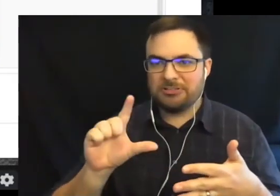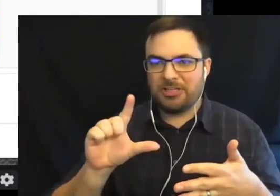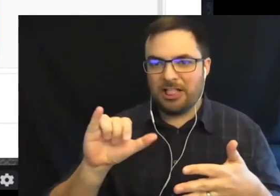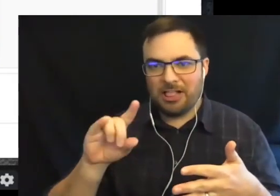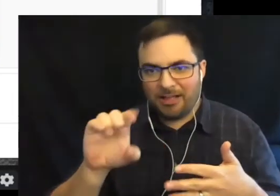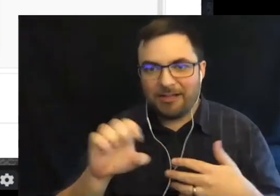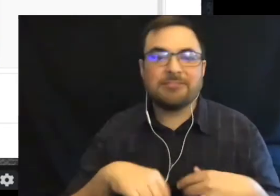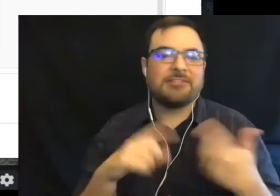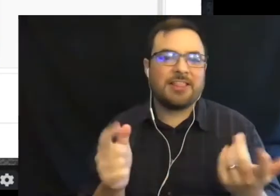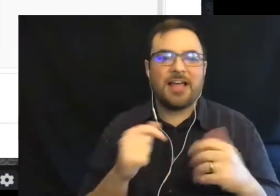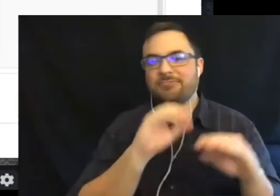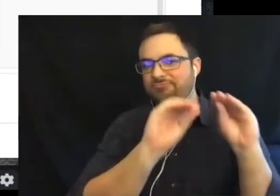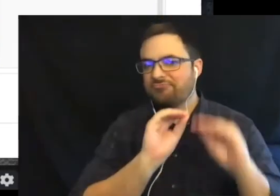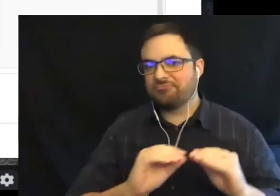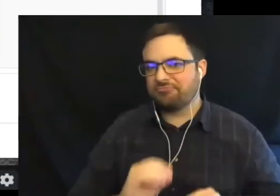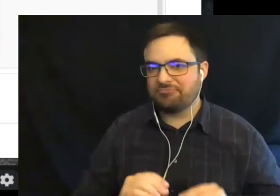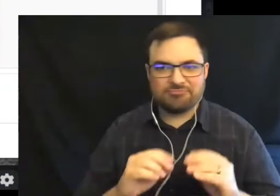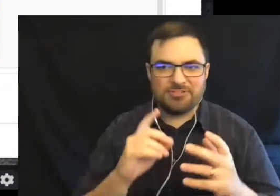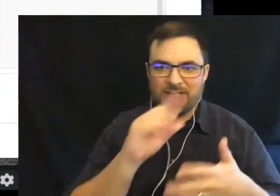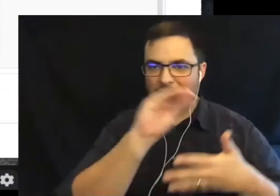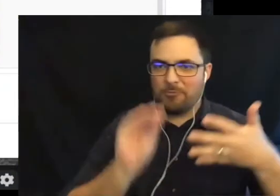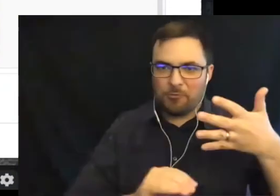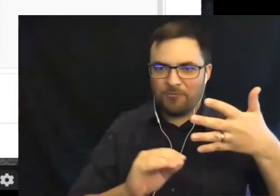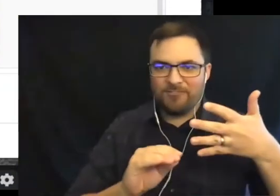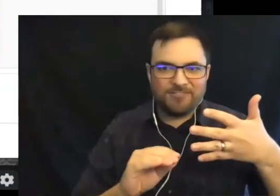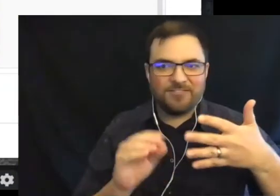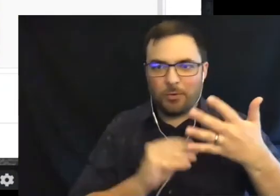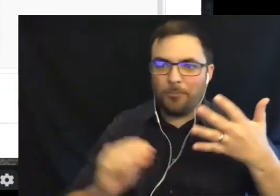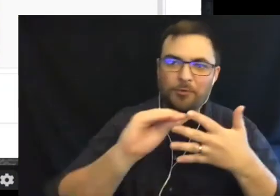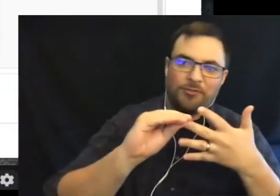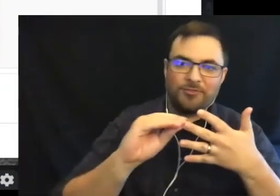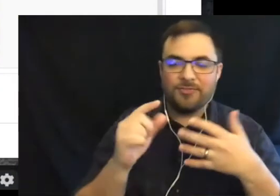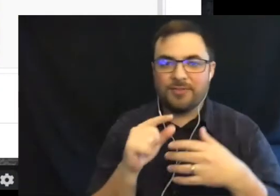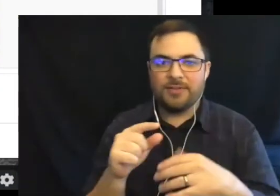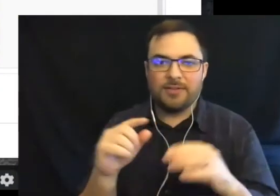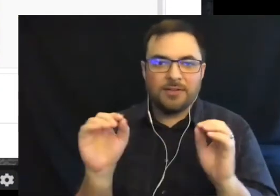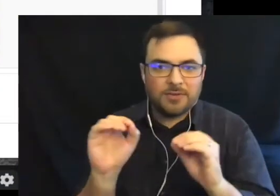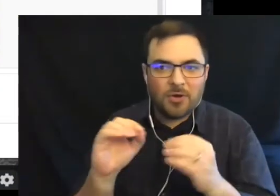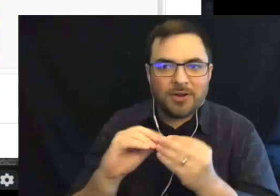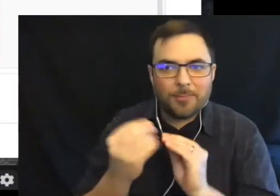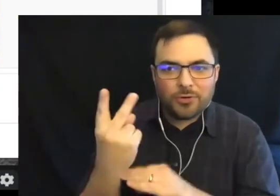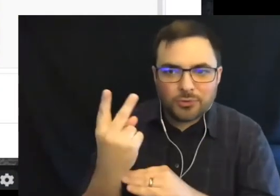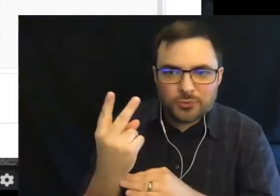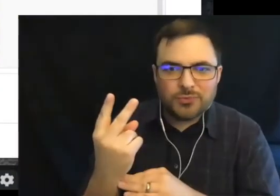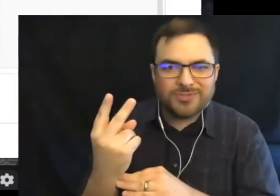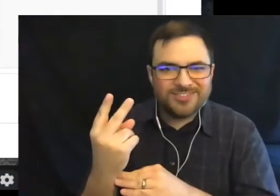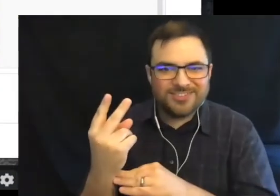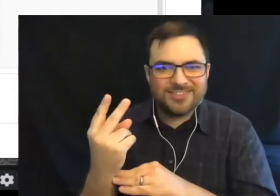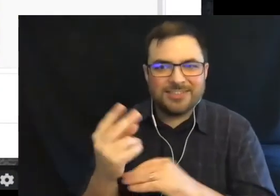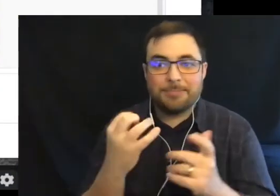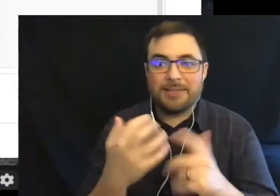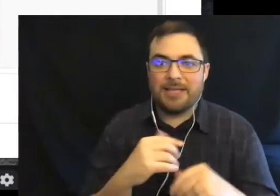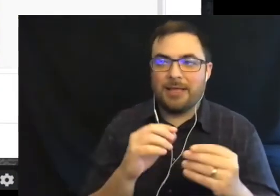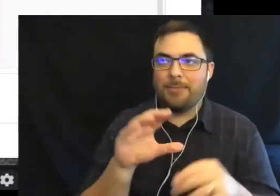can move it around wherever you want. So I noticed I didn't have an activity number 2 because maybe that day I wasn't doing